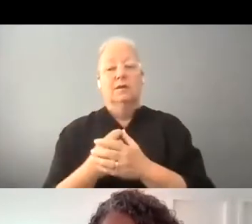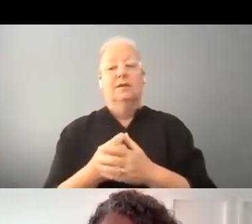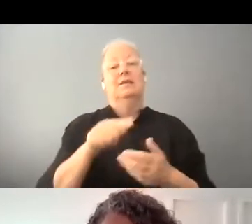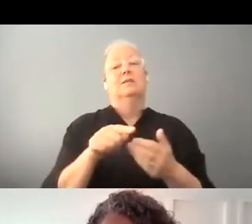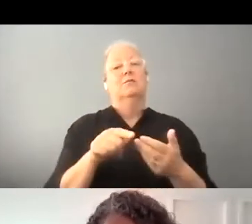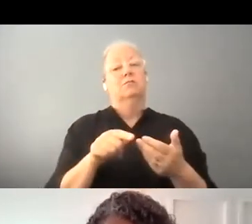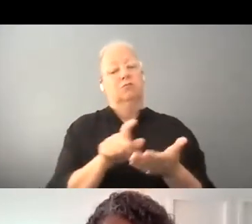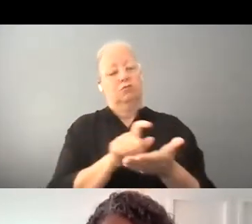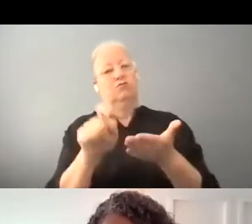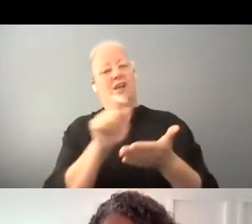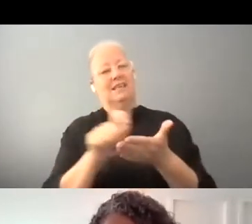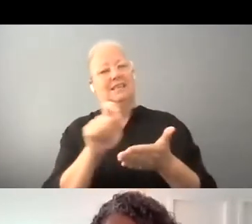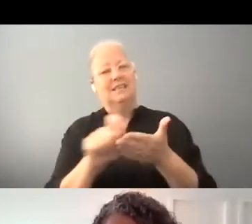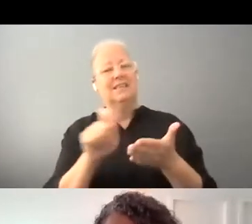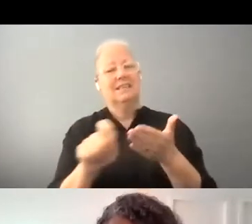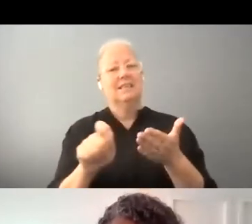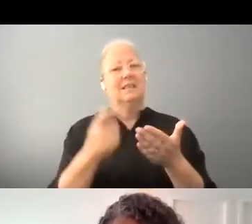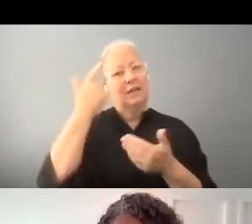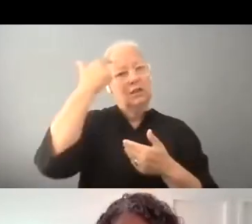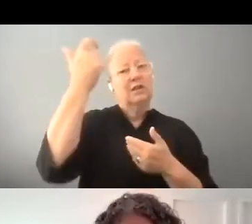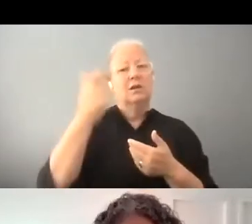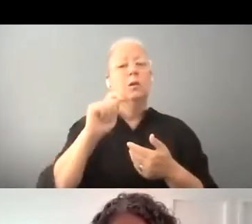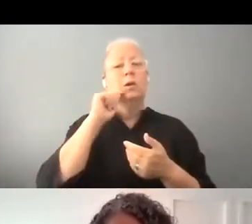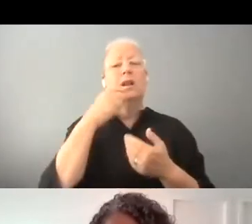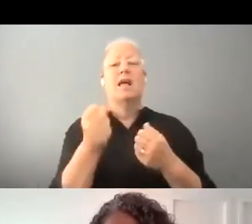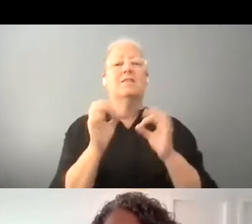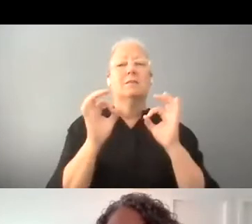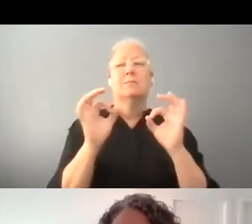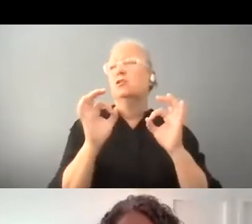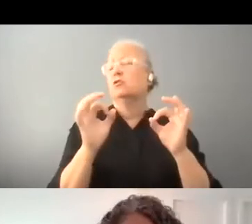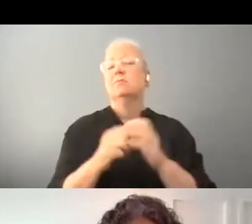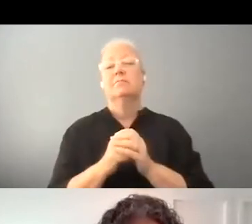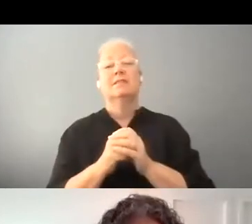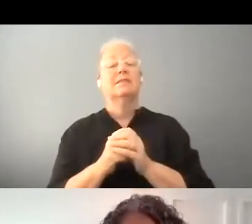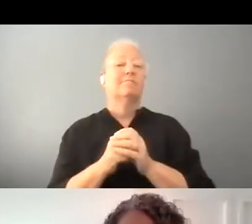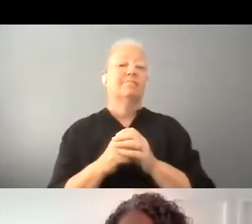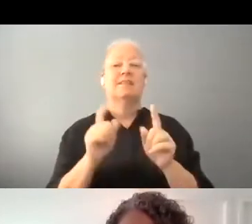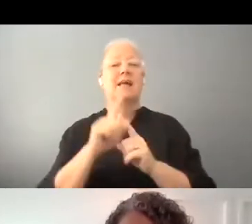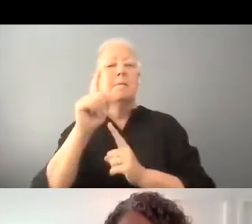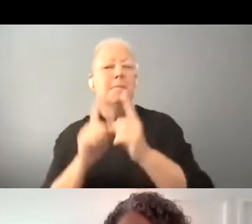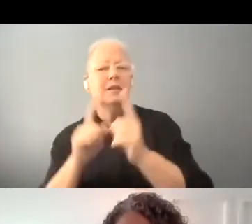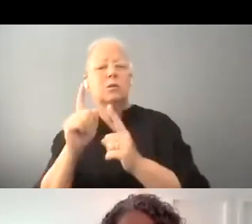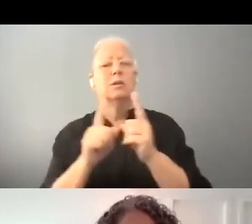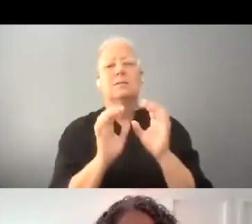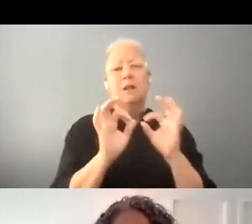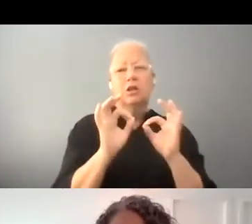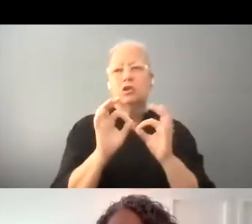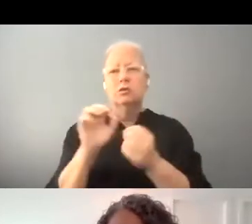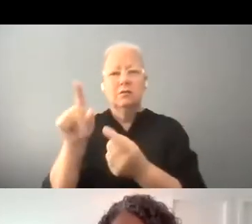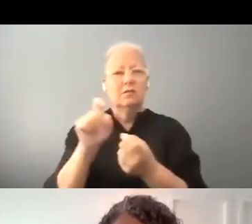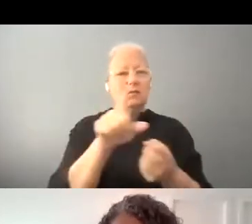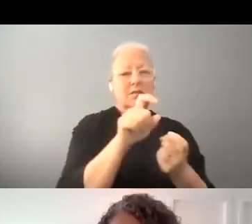going to bring in fabulous specialists and mentors to come in, and you all get to move from that